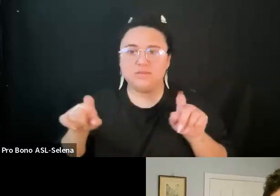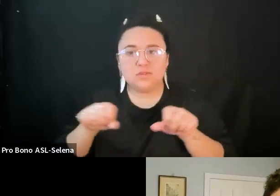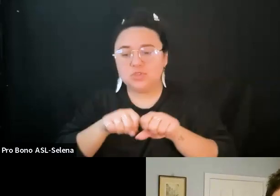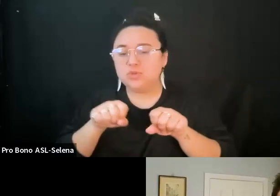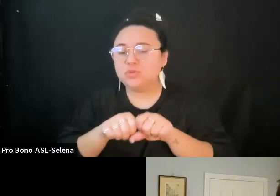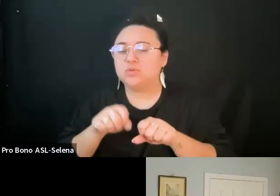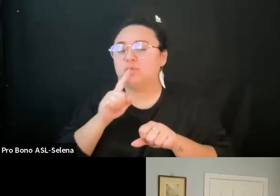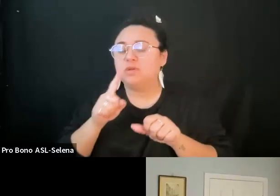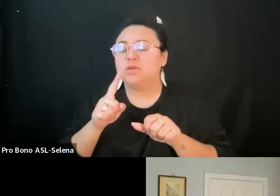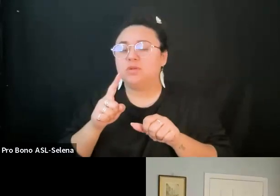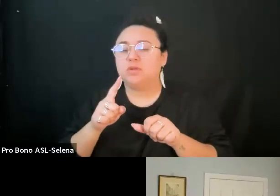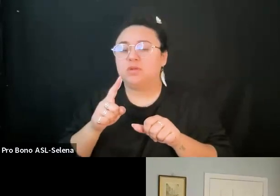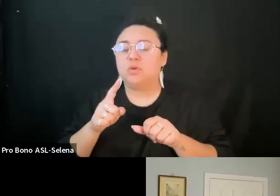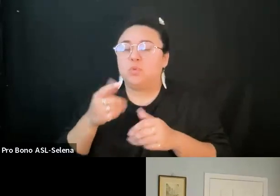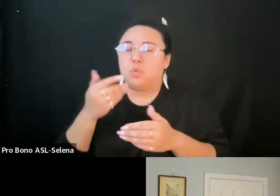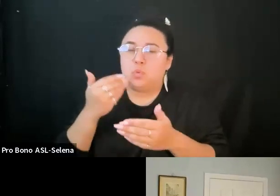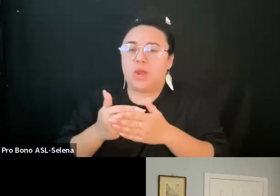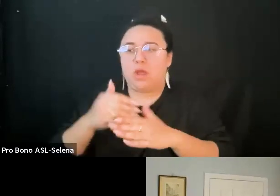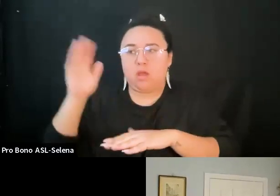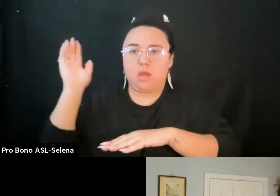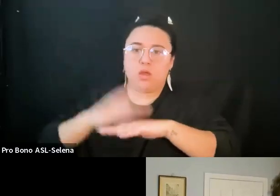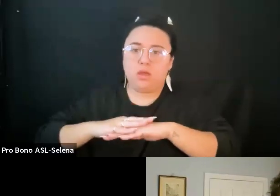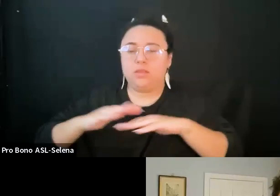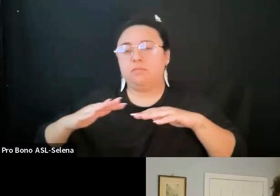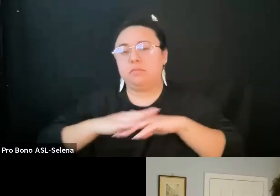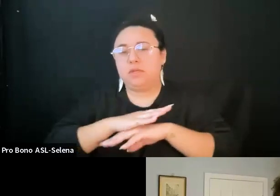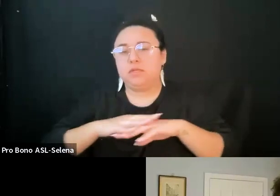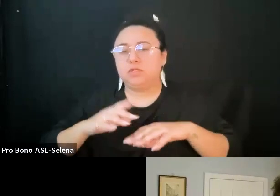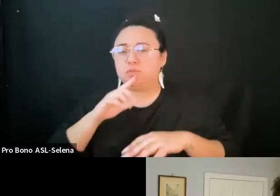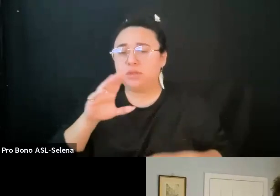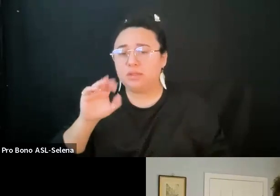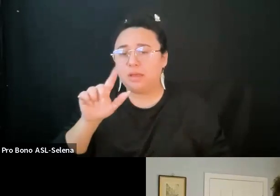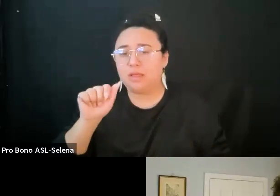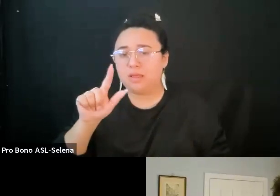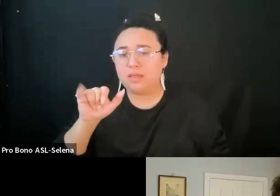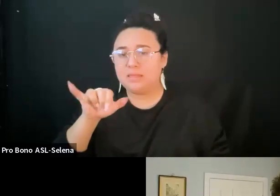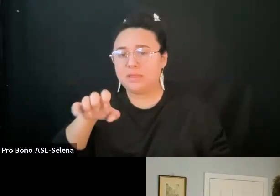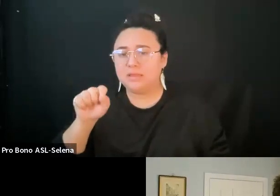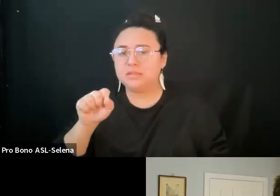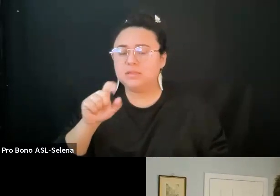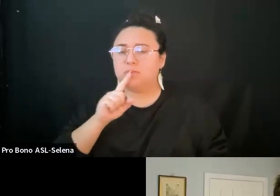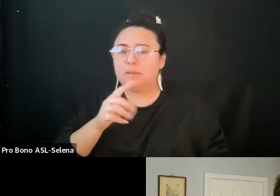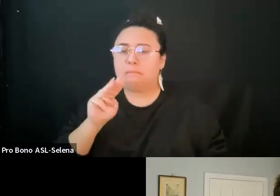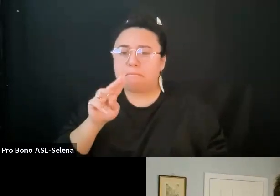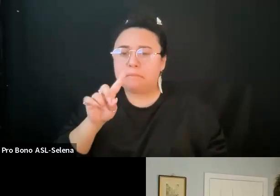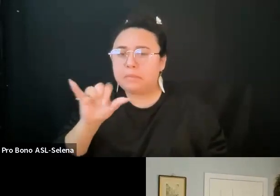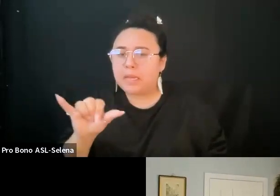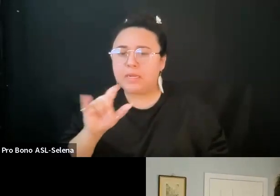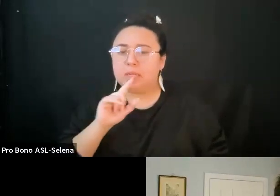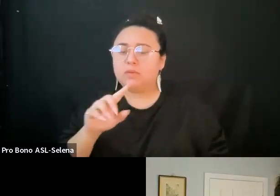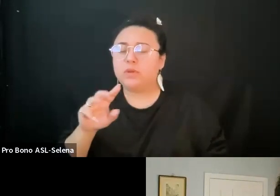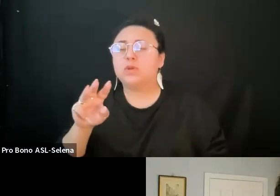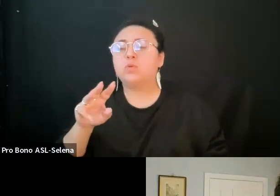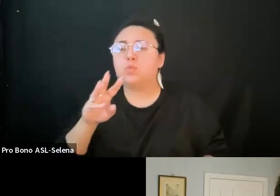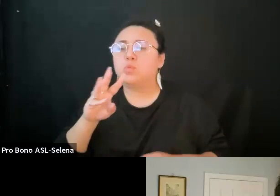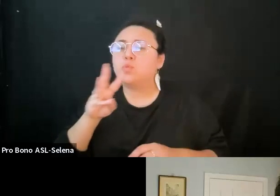was it's right on the beach. That's what is wild about all these calla lilies popping up. Is so muddy. And there's actually a huge creek coming in